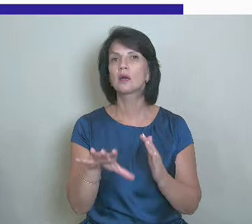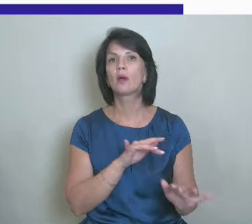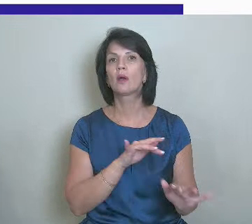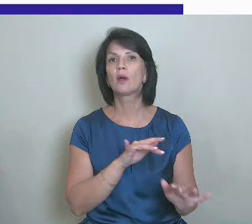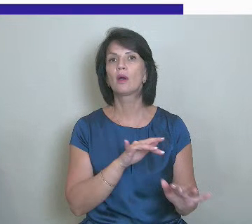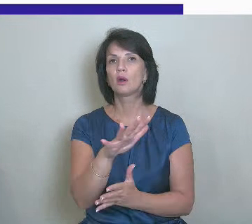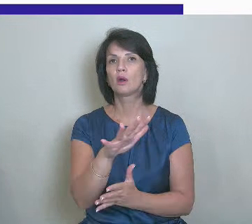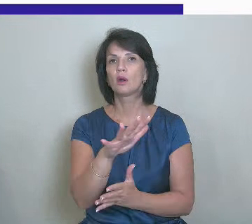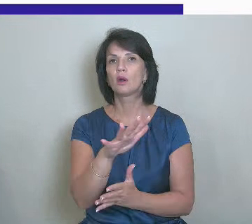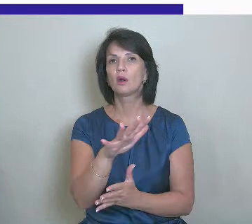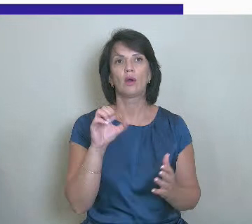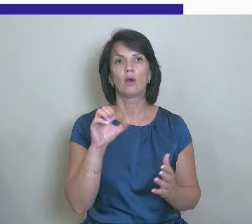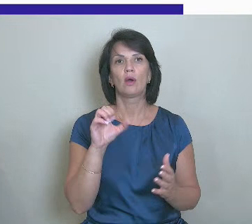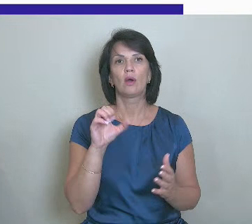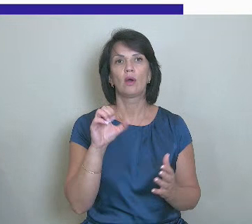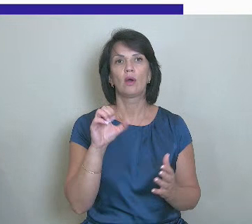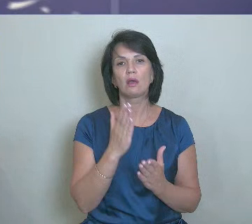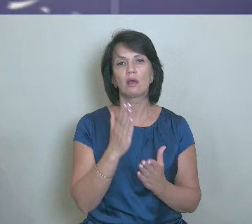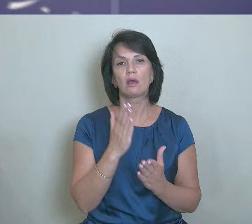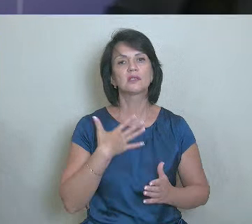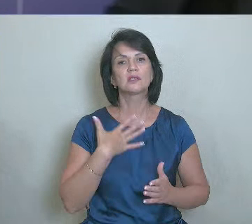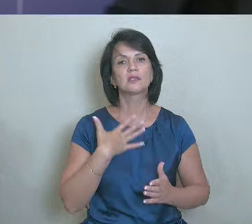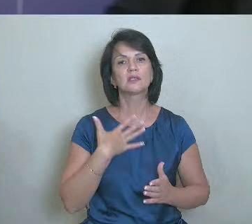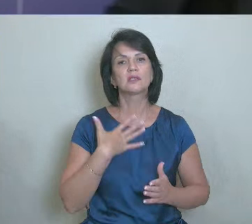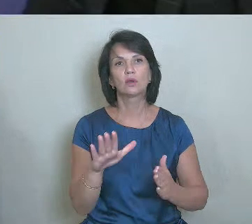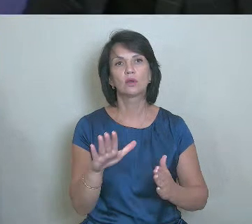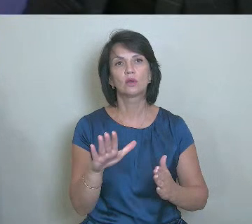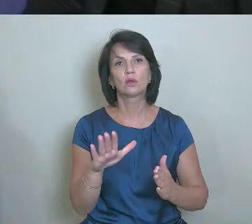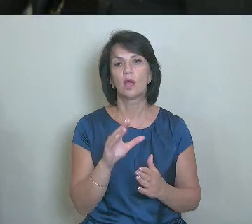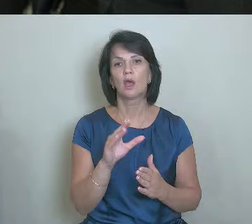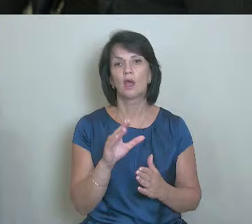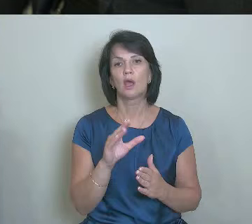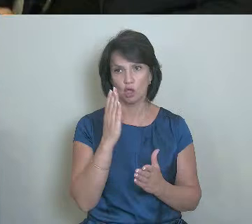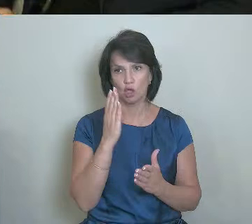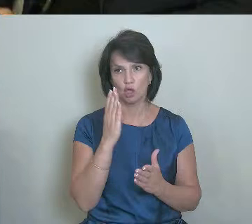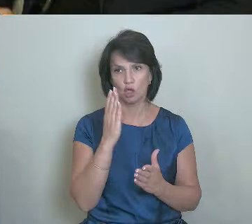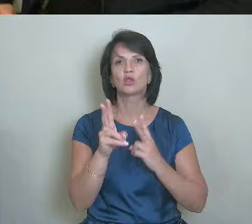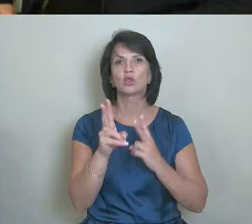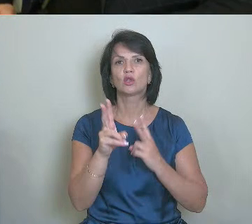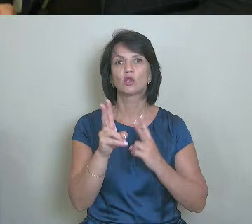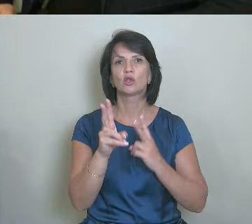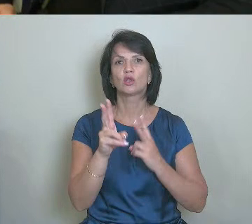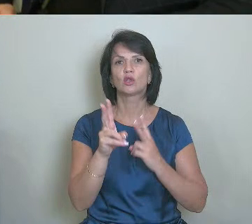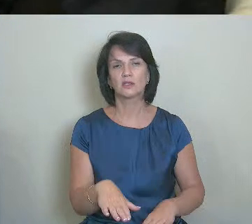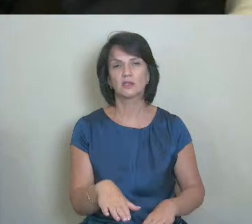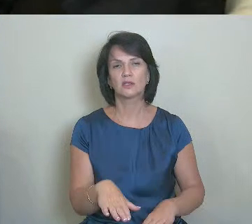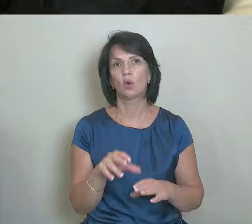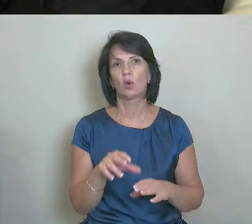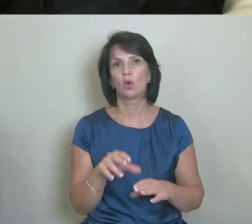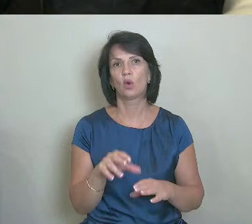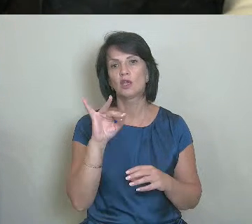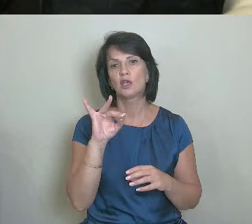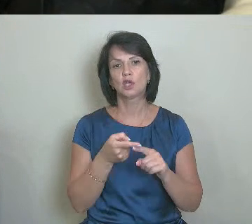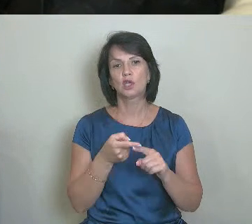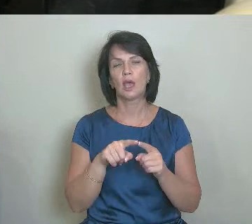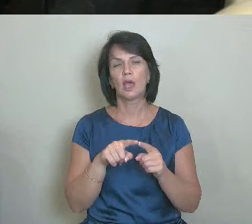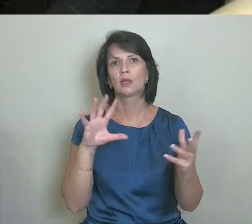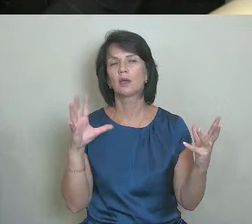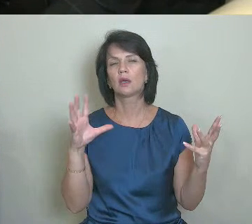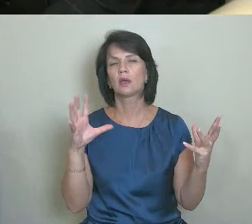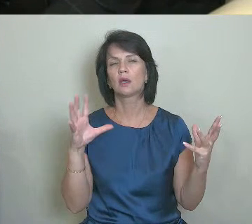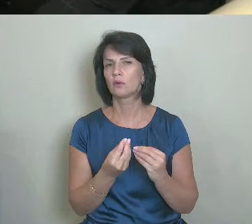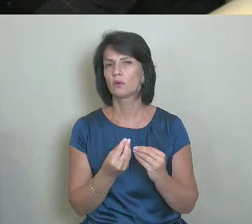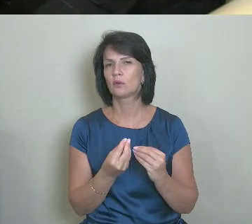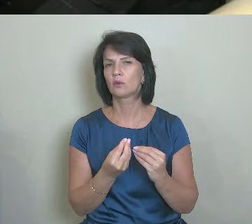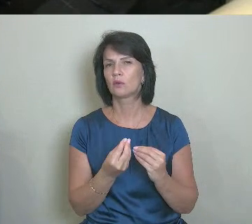particular with respect to the names. You're saying that there are people that are unhappy. Do we have any suits referred